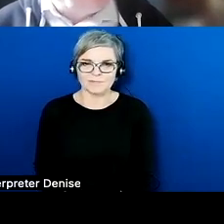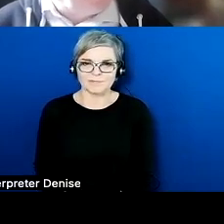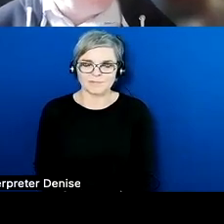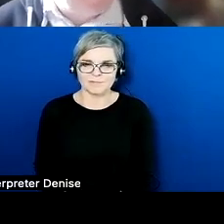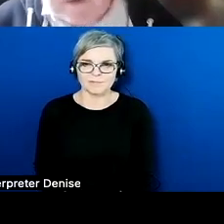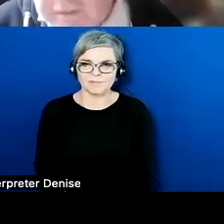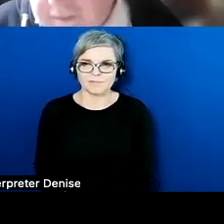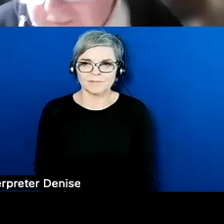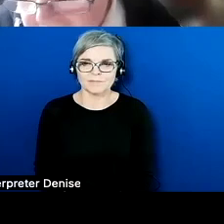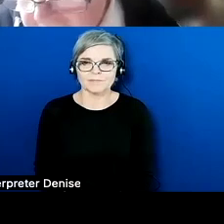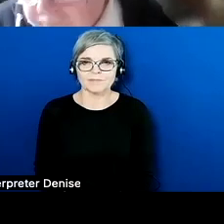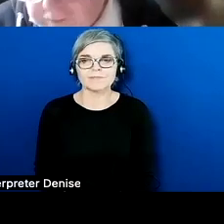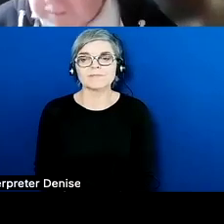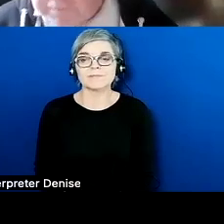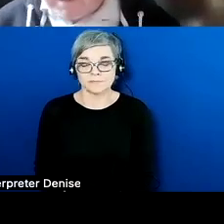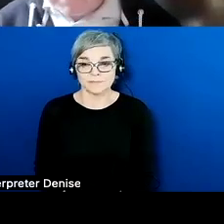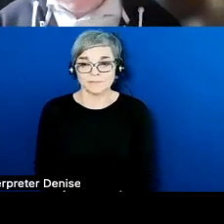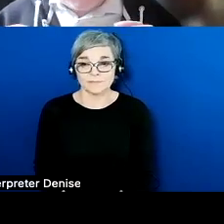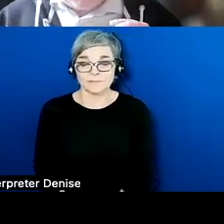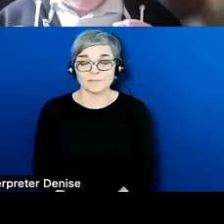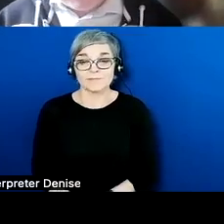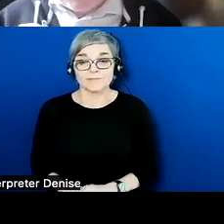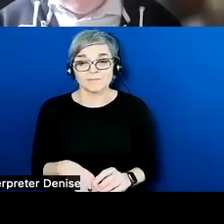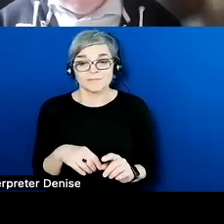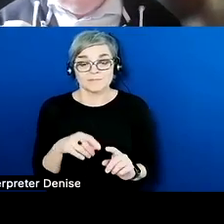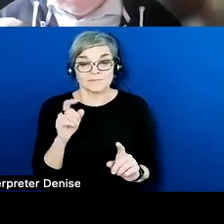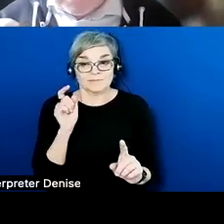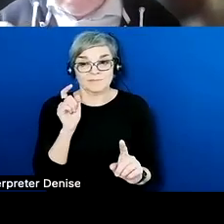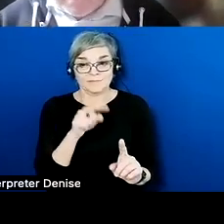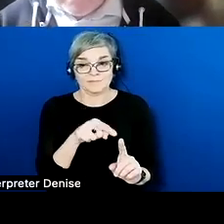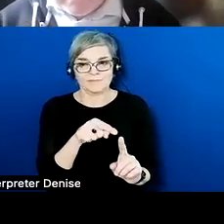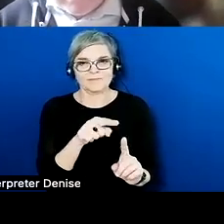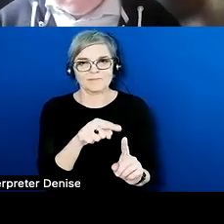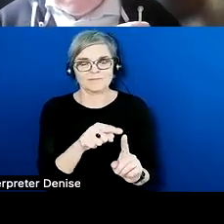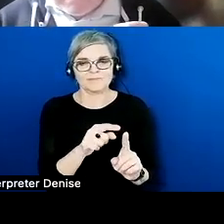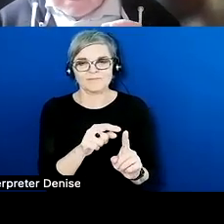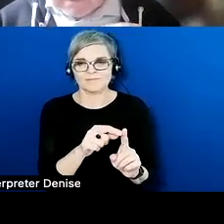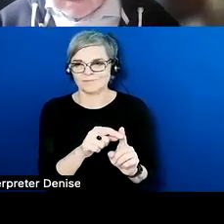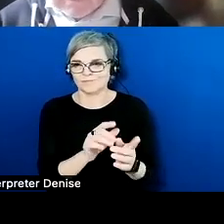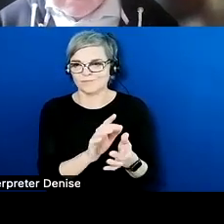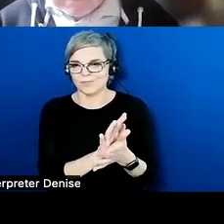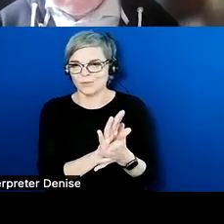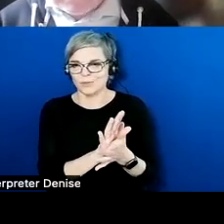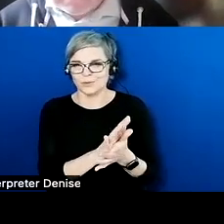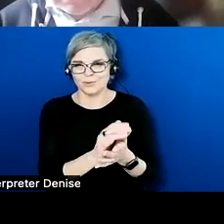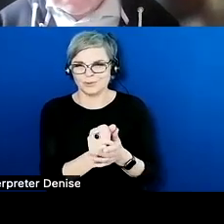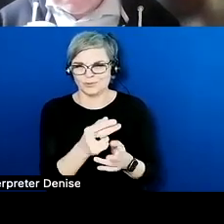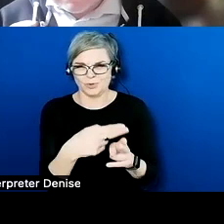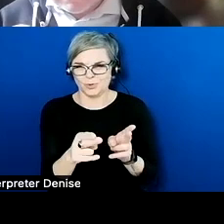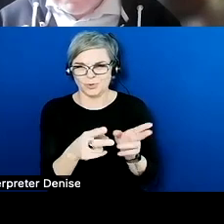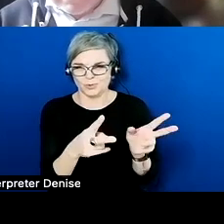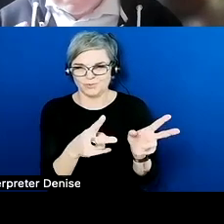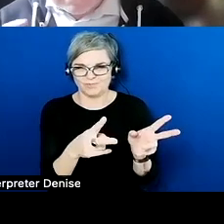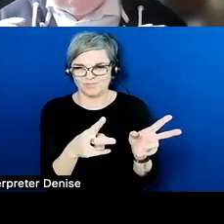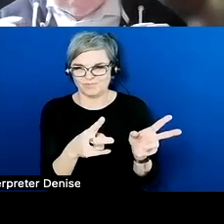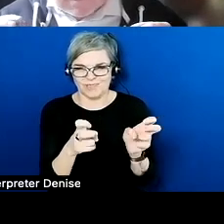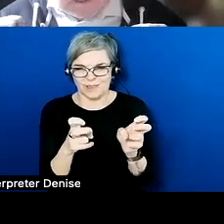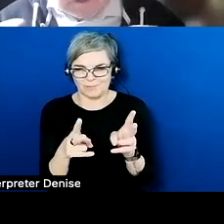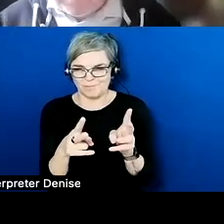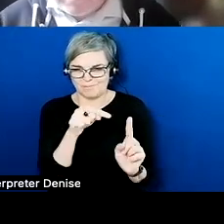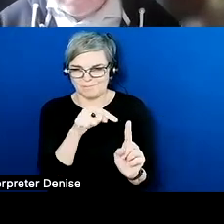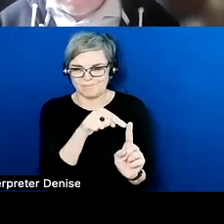So yeah, that little clip there just shows how the mum and the tiny infant can make